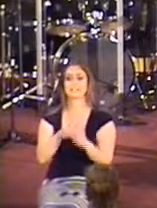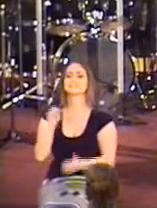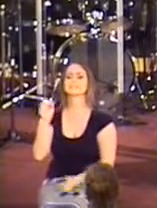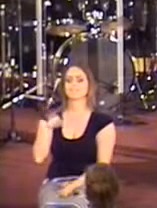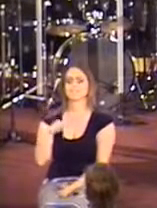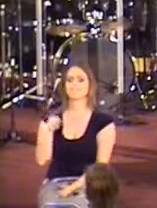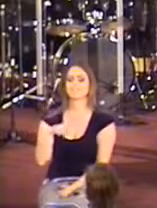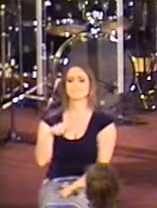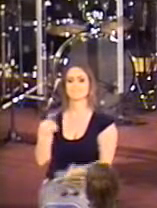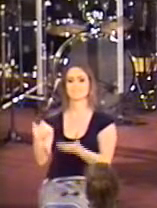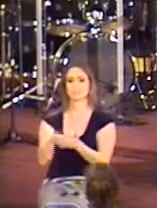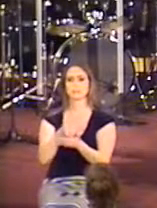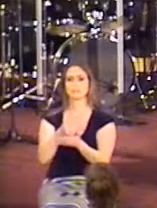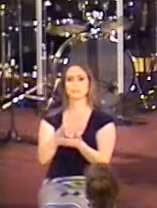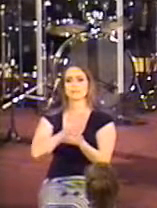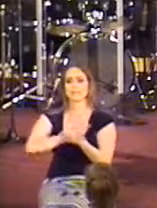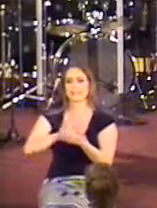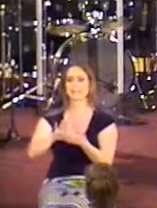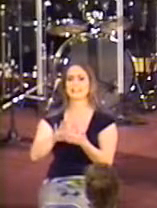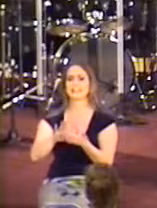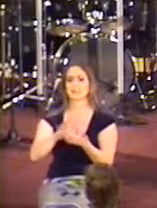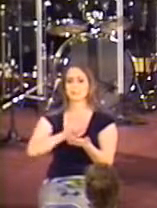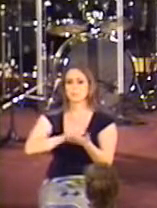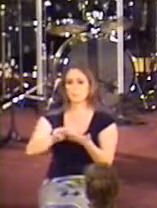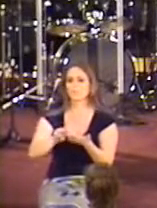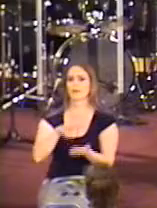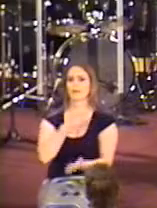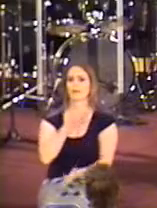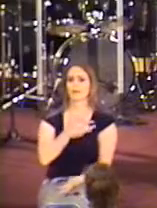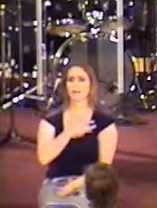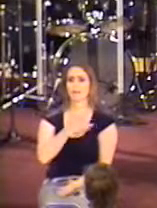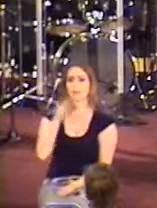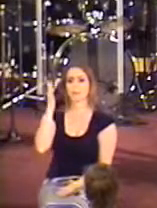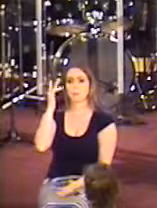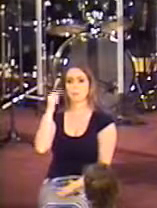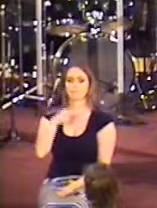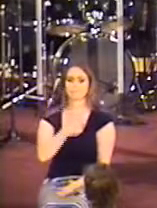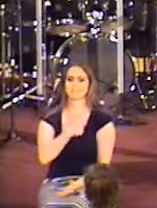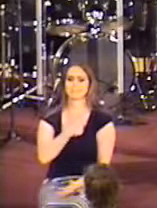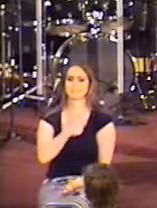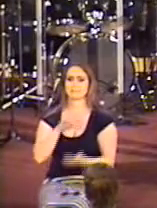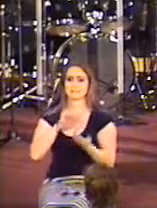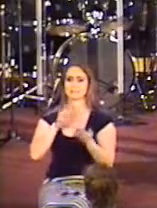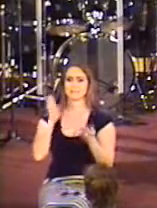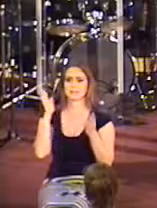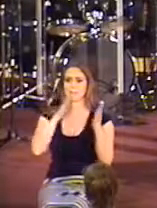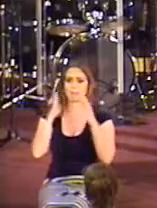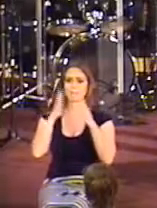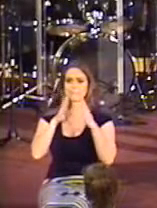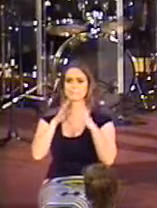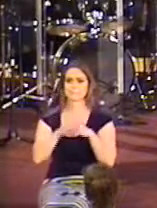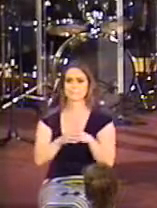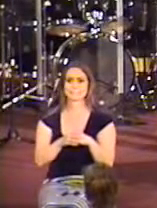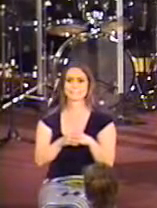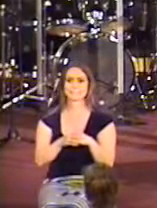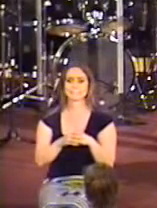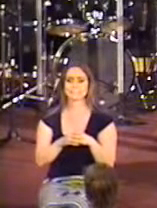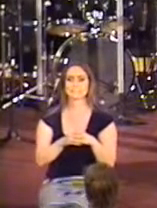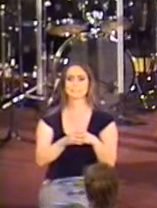Clean. That's what he asked for. Purify my heart. Because here's the problem. When those folks there that James was talking